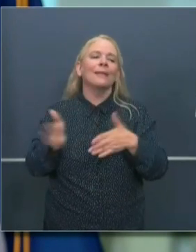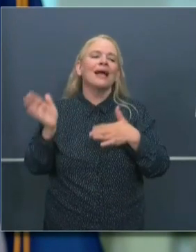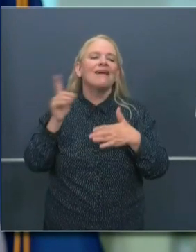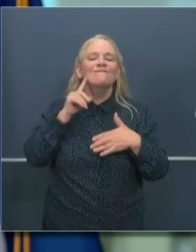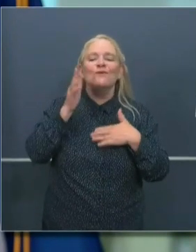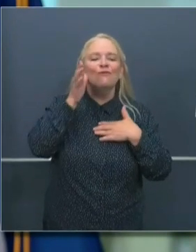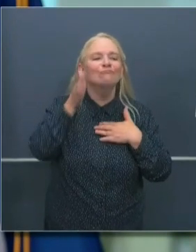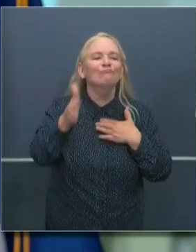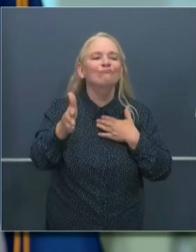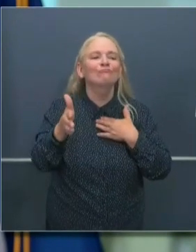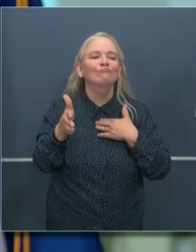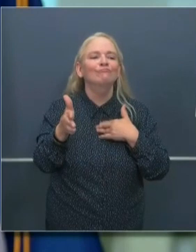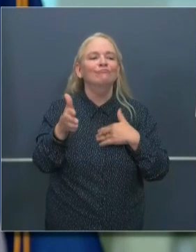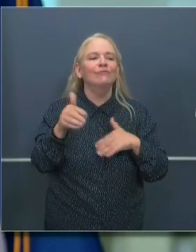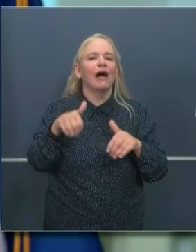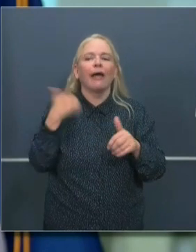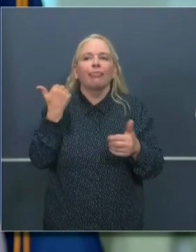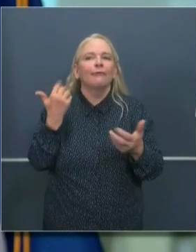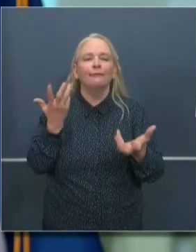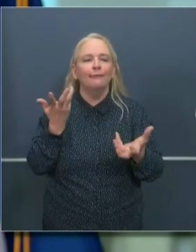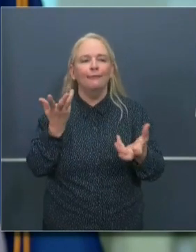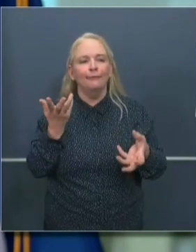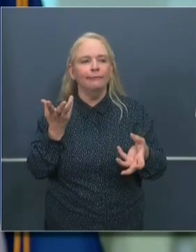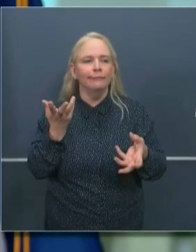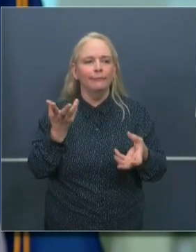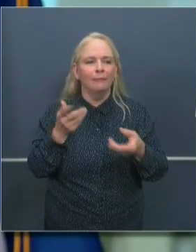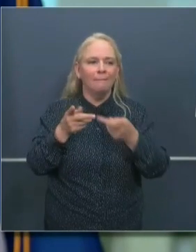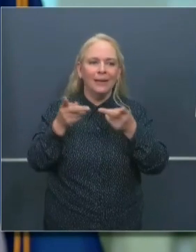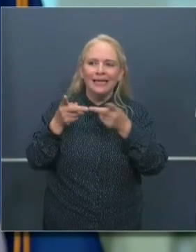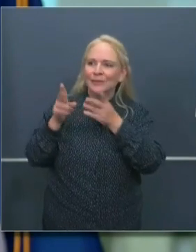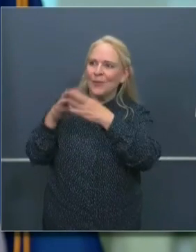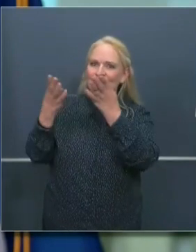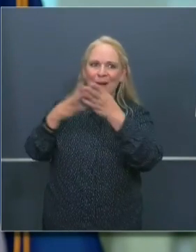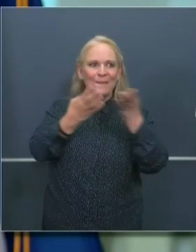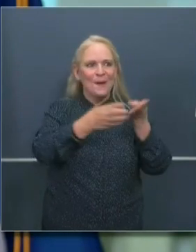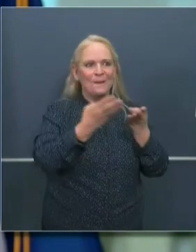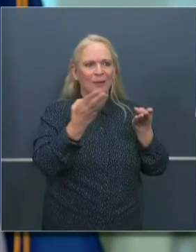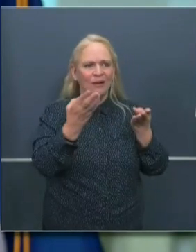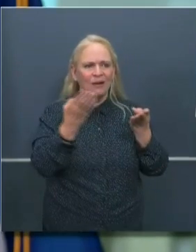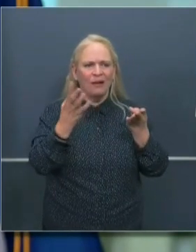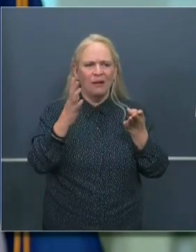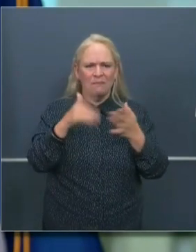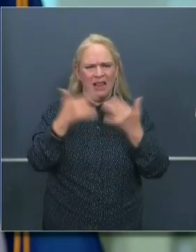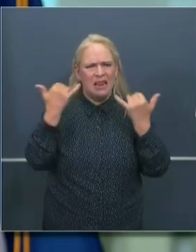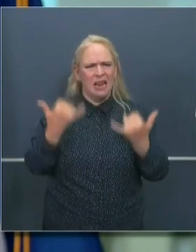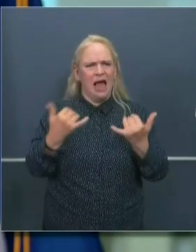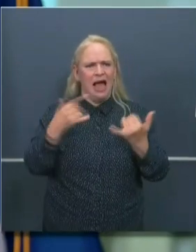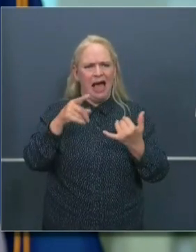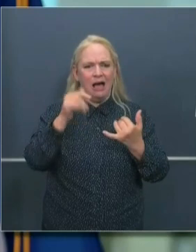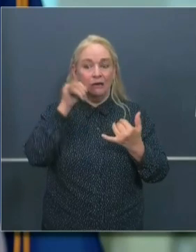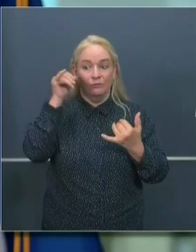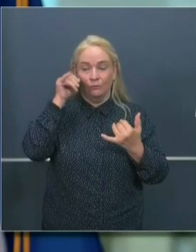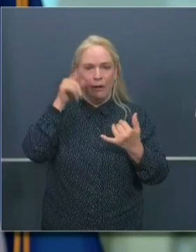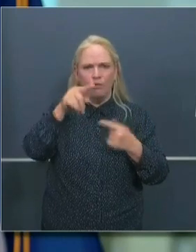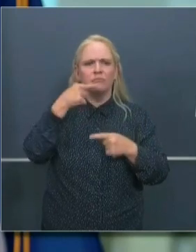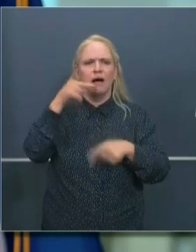there any lessons from what didn't work about the